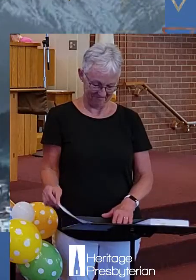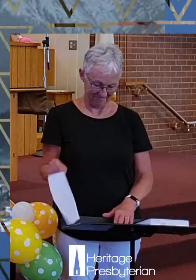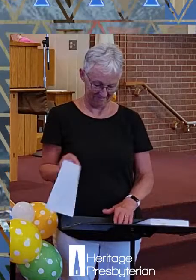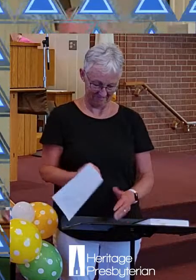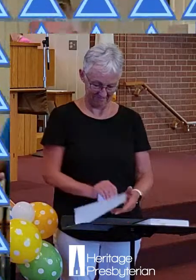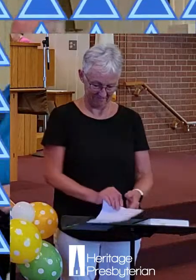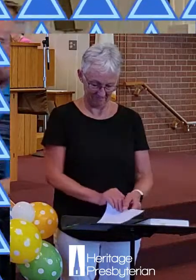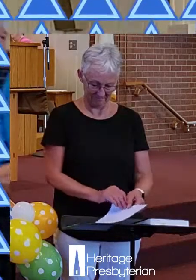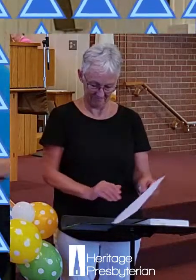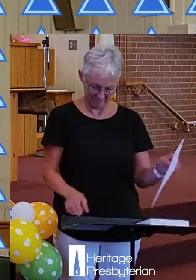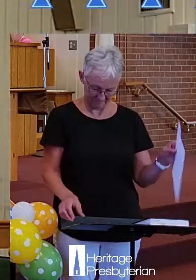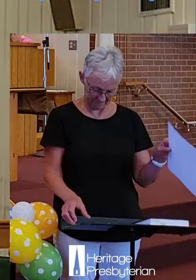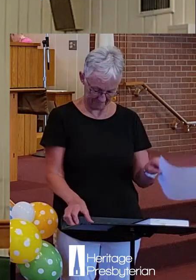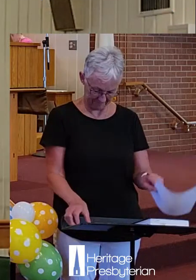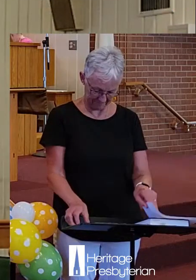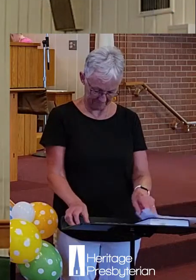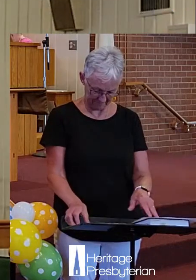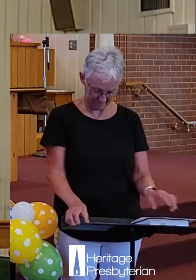A cloud,